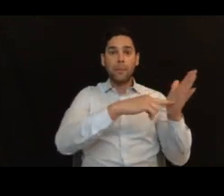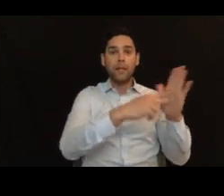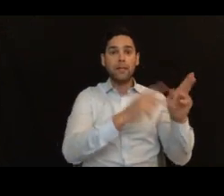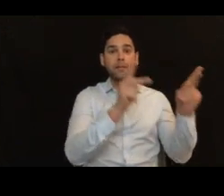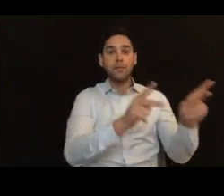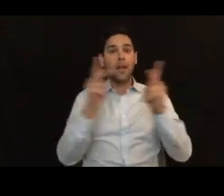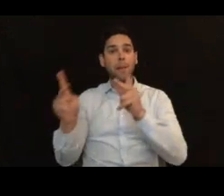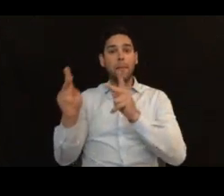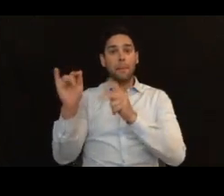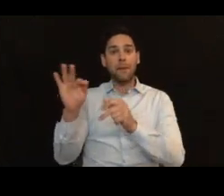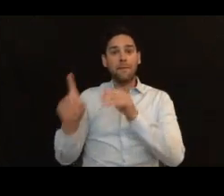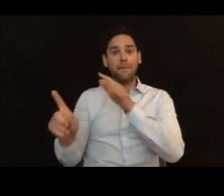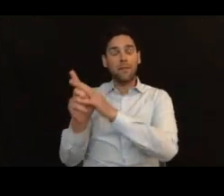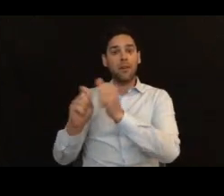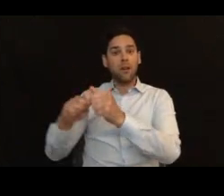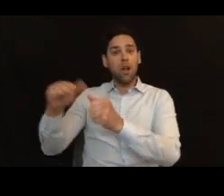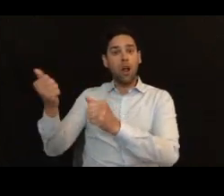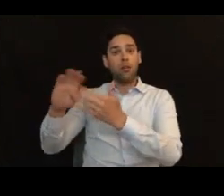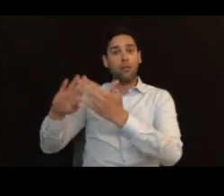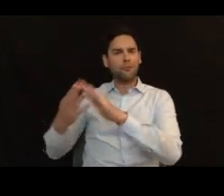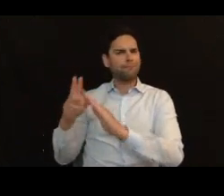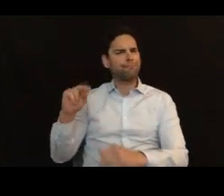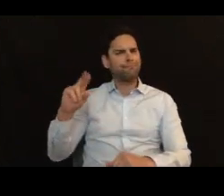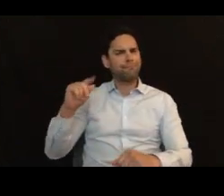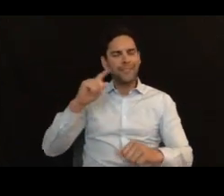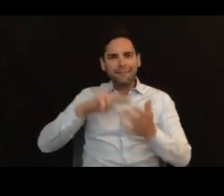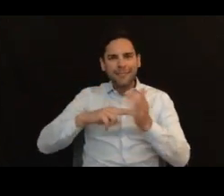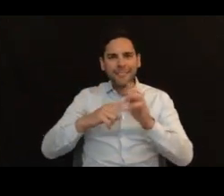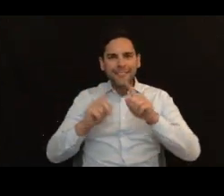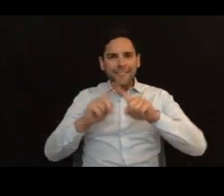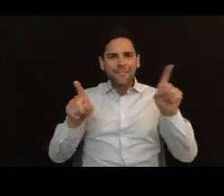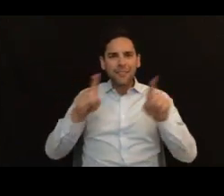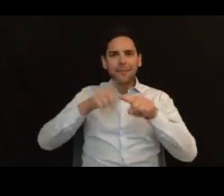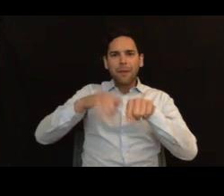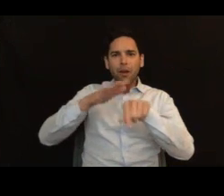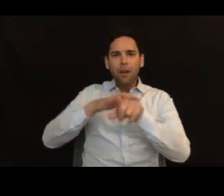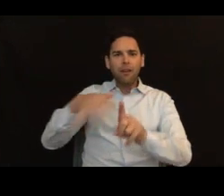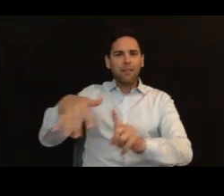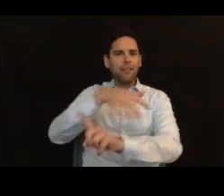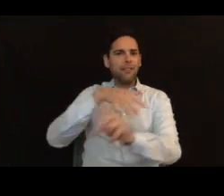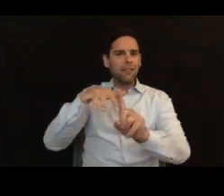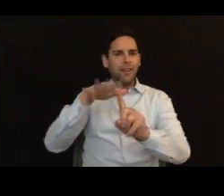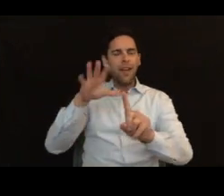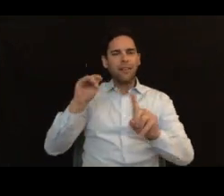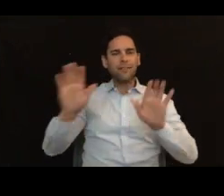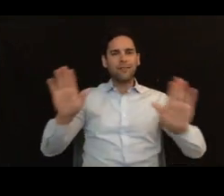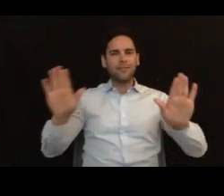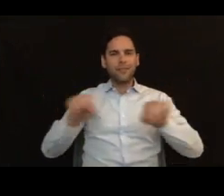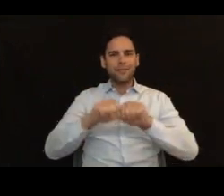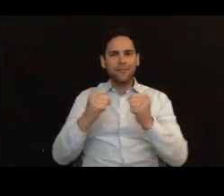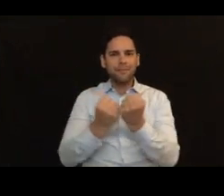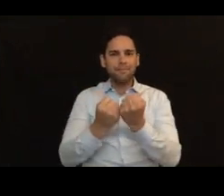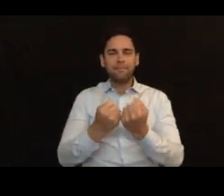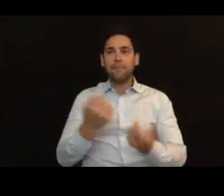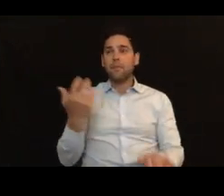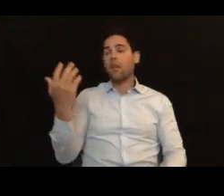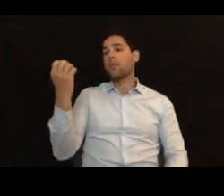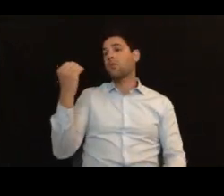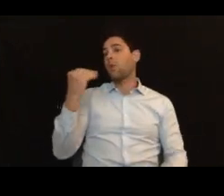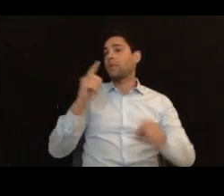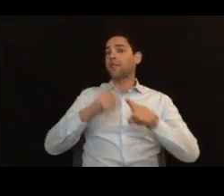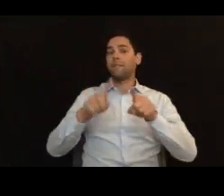at. So a lot of the social meaning or the social connotations of different linguistic variables that are used are